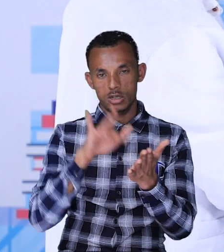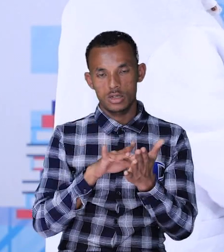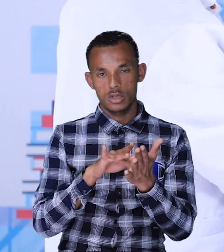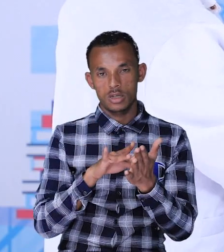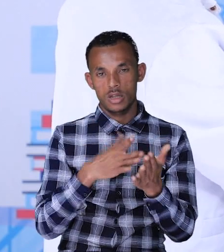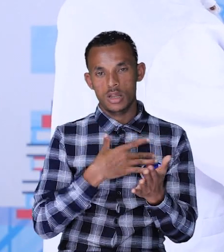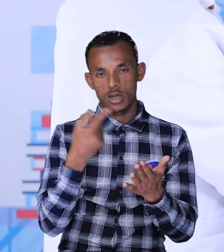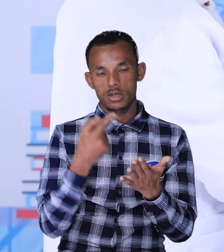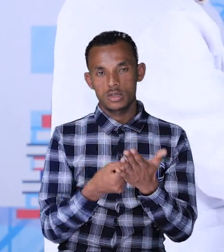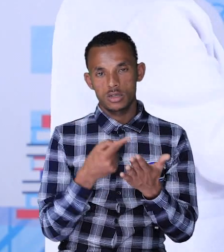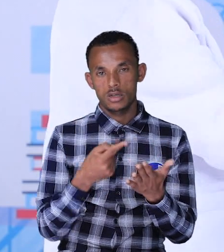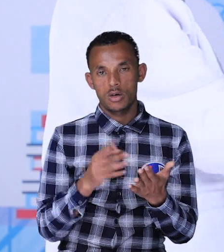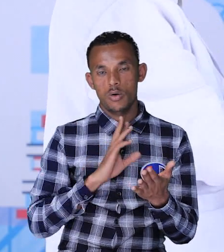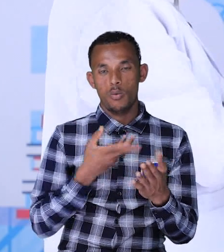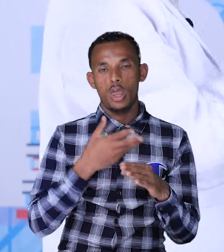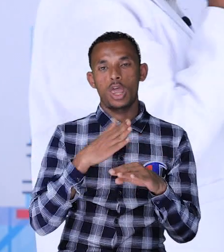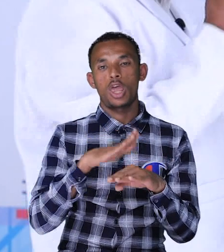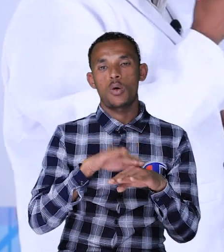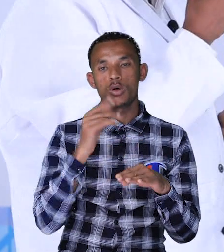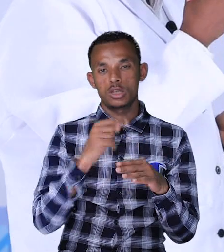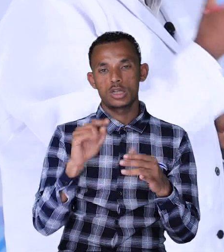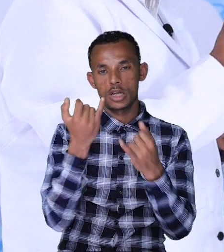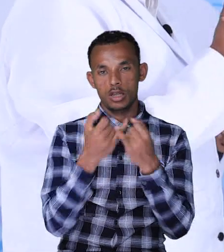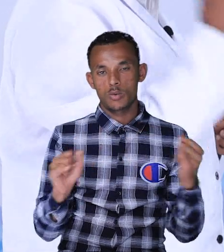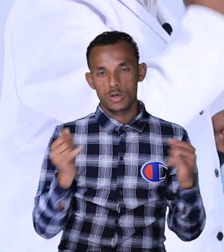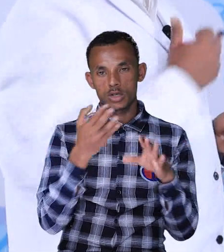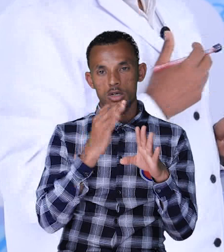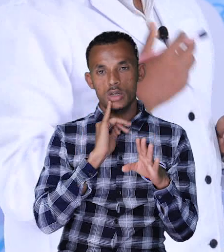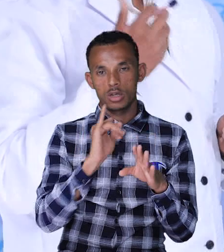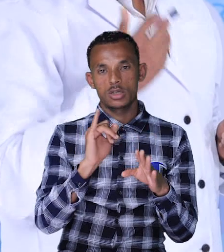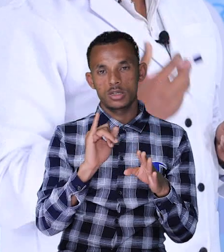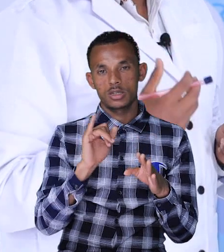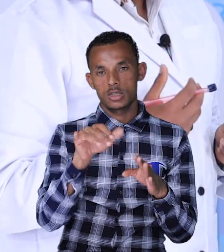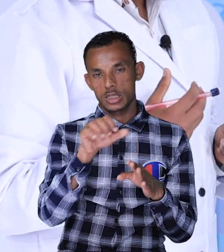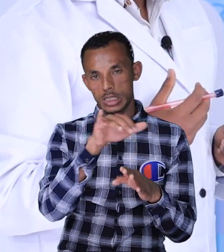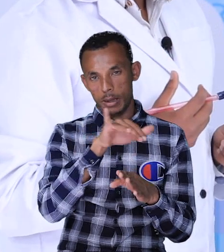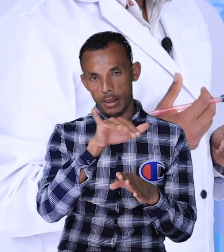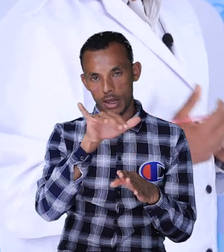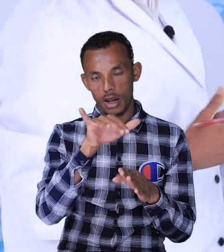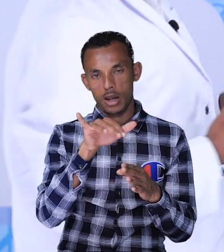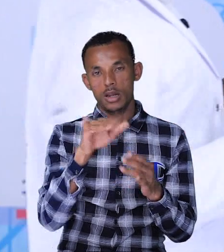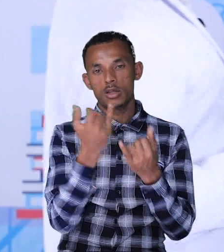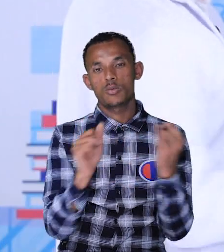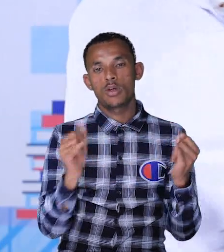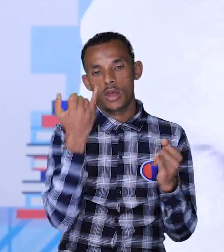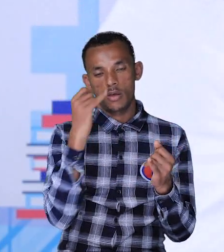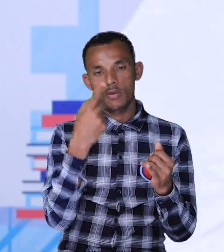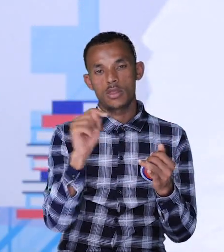If the peak is in the center, like this, we call the distribution is symmetrical distribution.